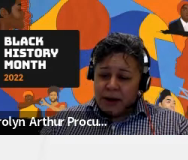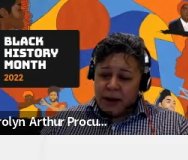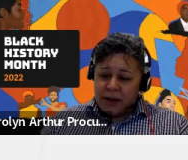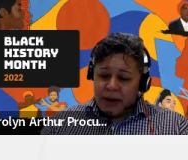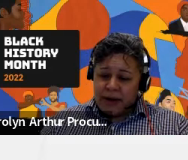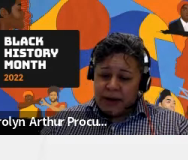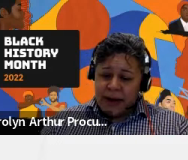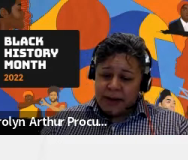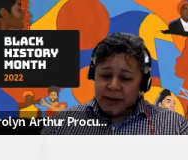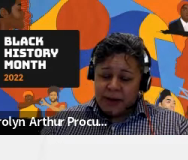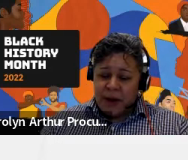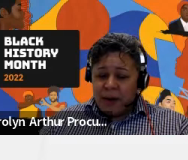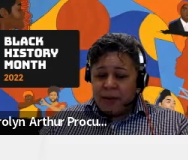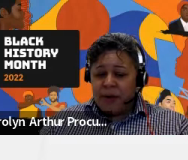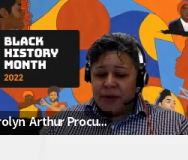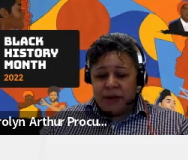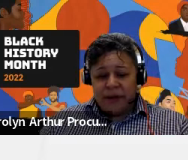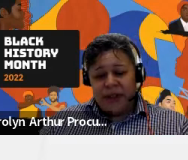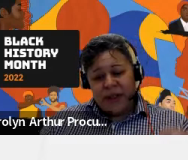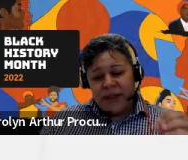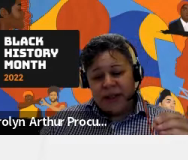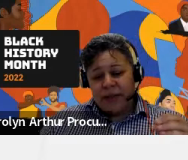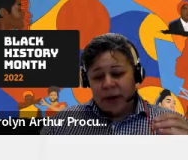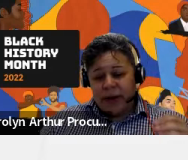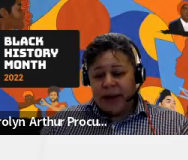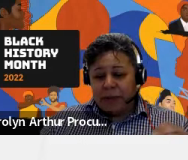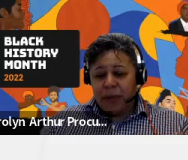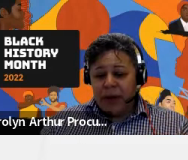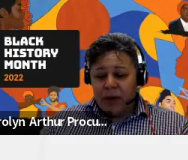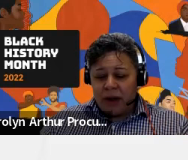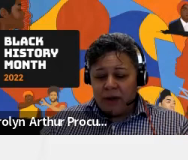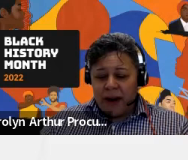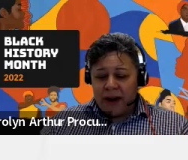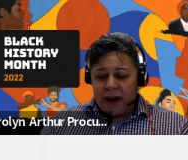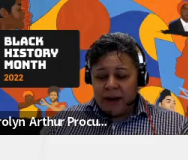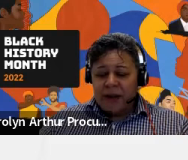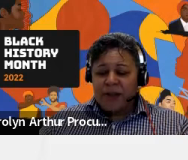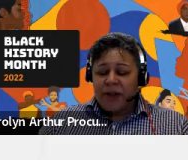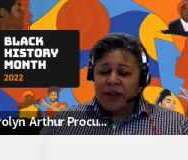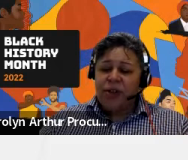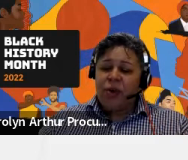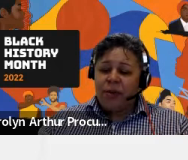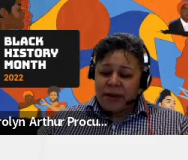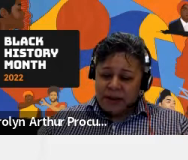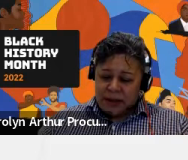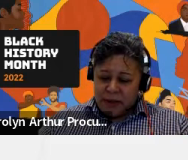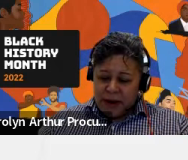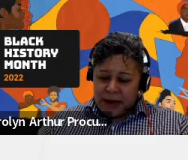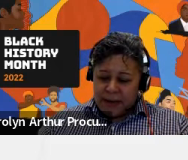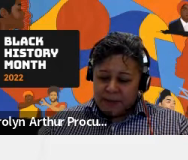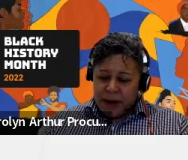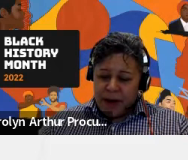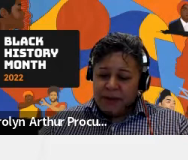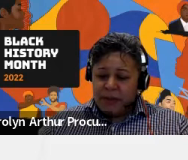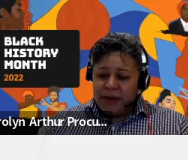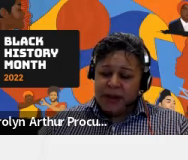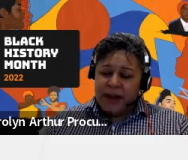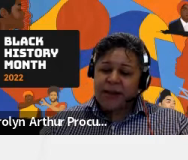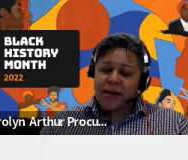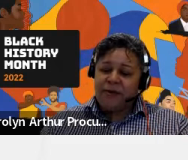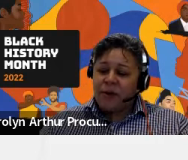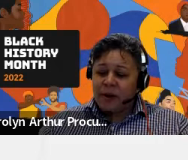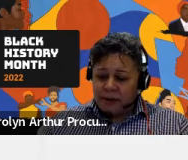they are trying to get. So Pro Services, it's about getting pre-qualified so that your business is ready to